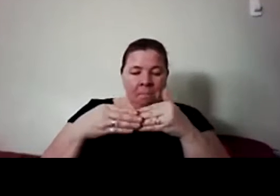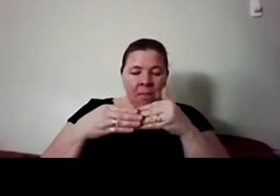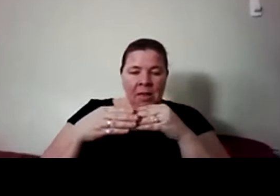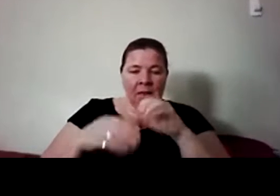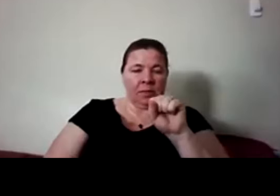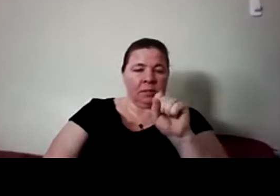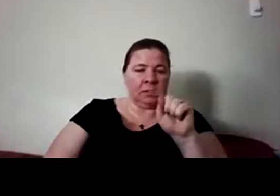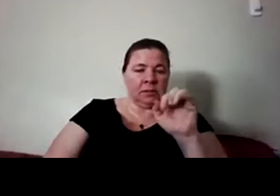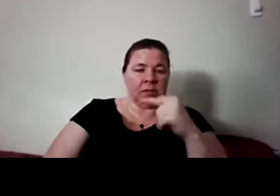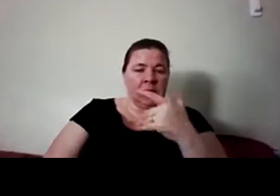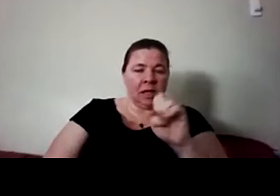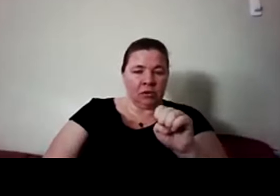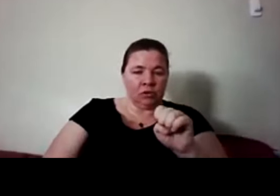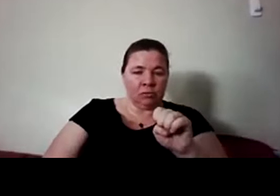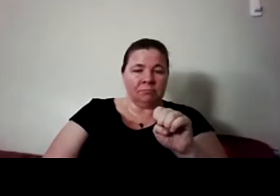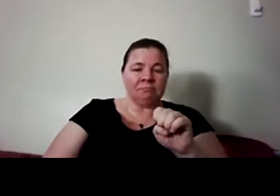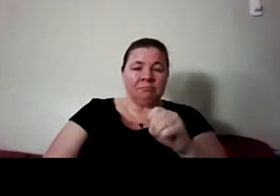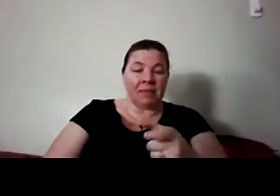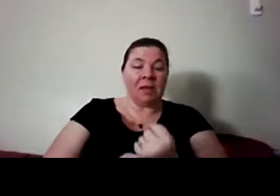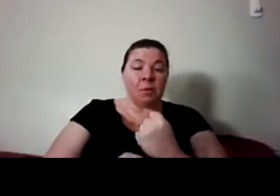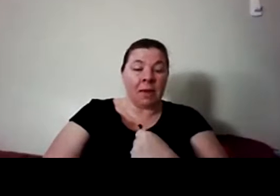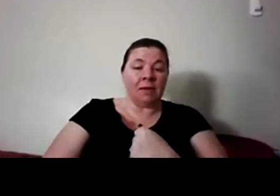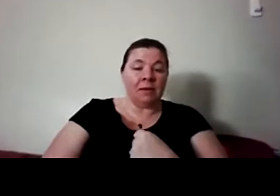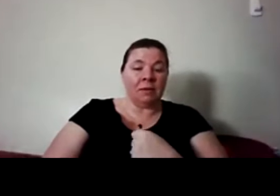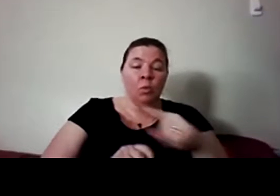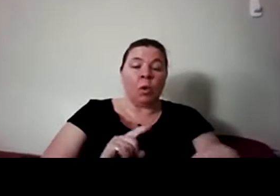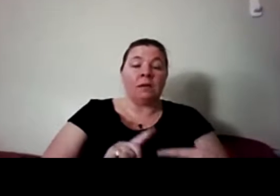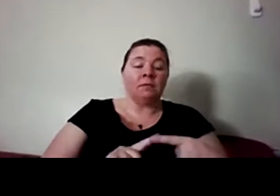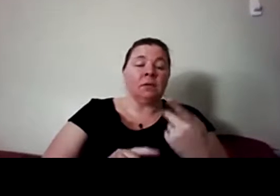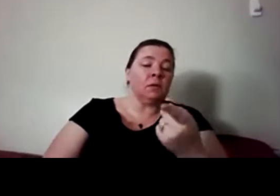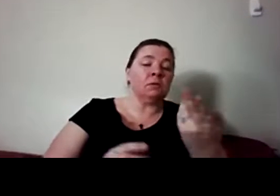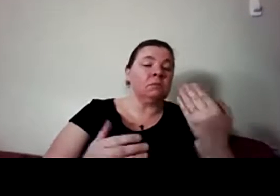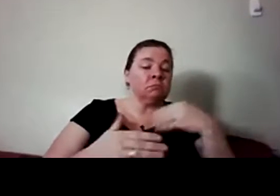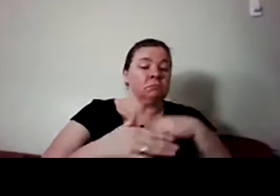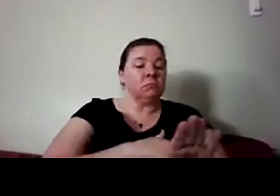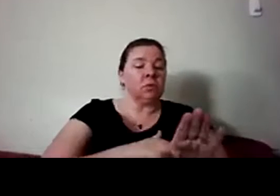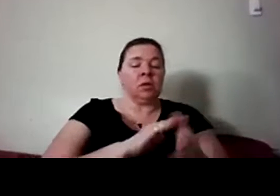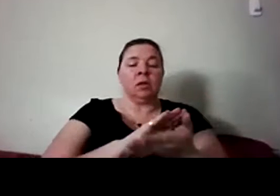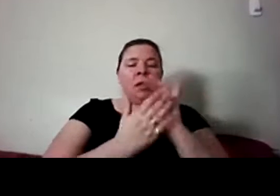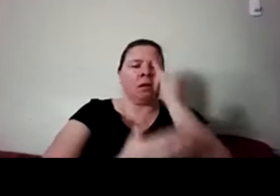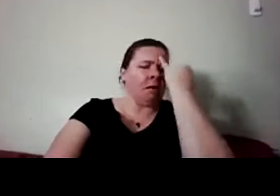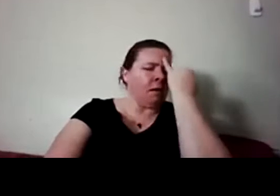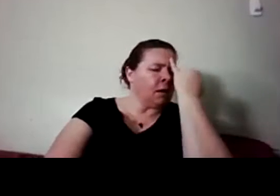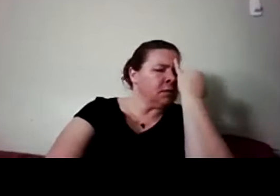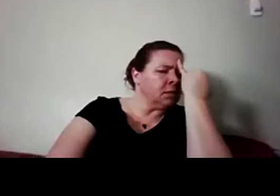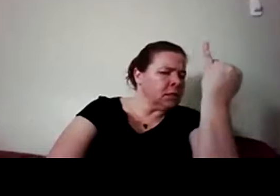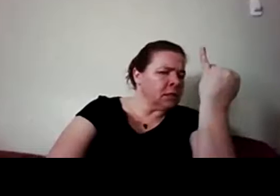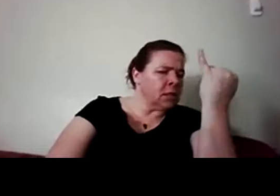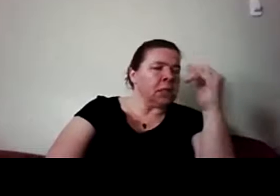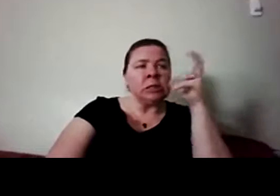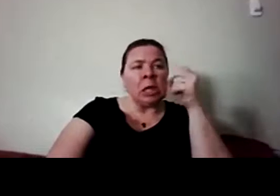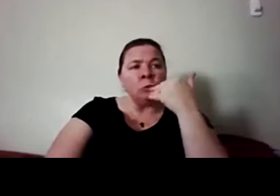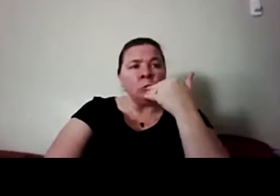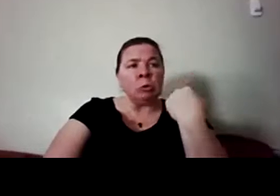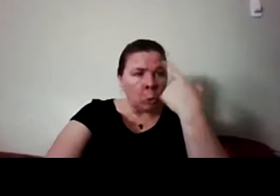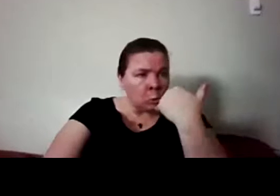The millionaires and the billionaires are made when you come in when it's still an ideology. Sounds good, looks